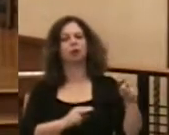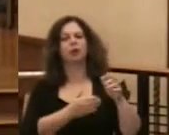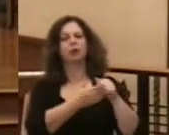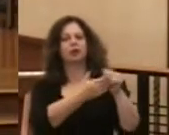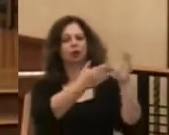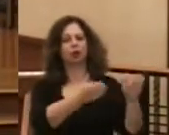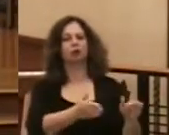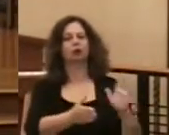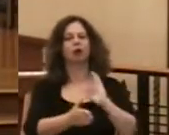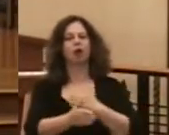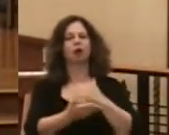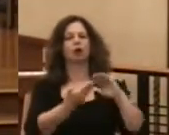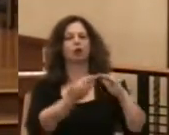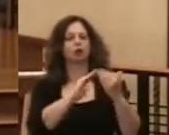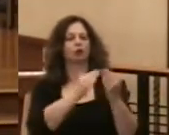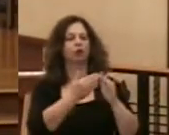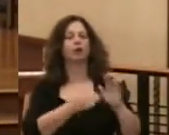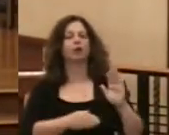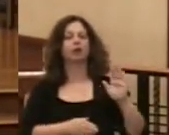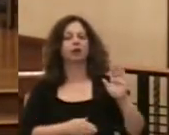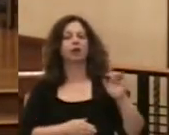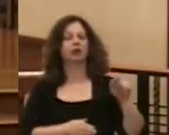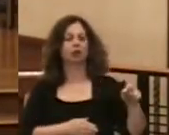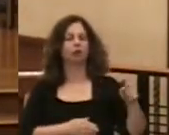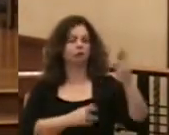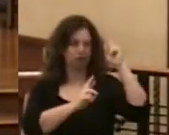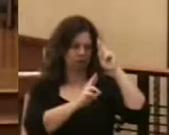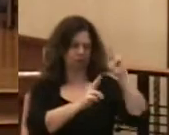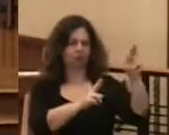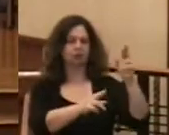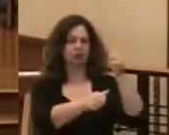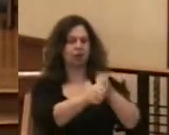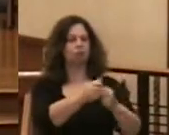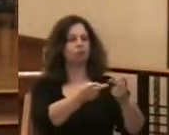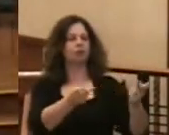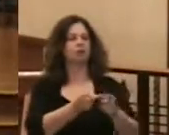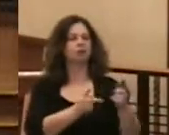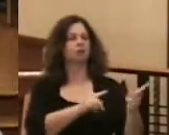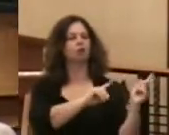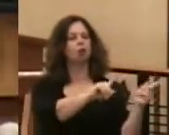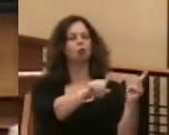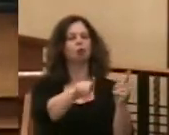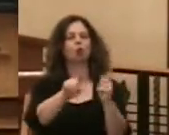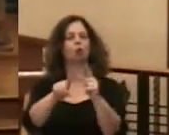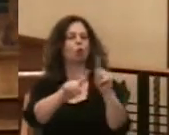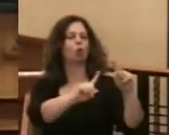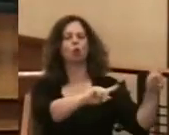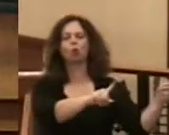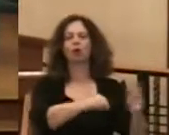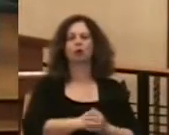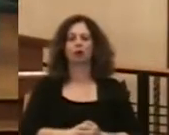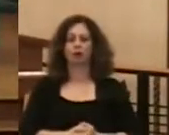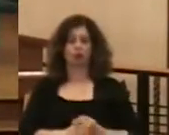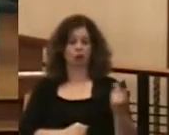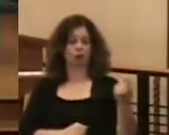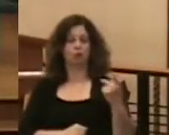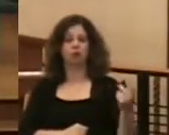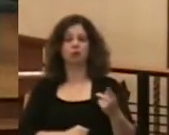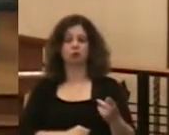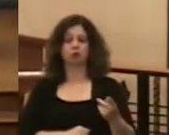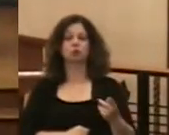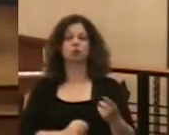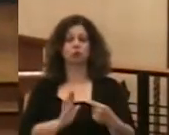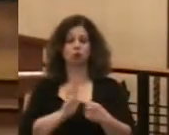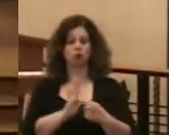in the community, and his voice was respected wherever he went. because both of us represented